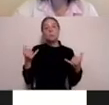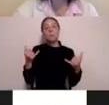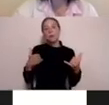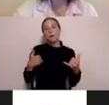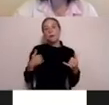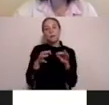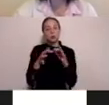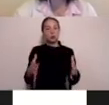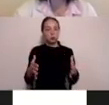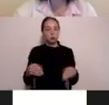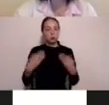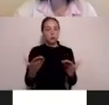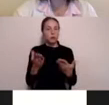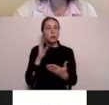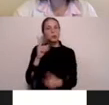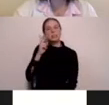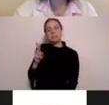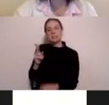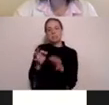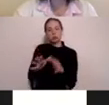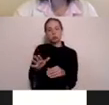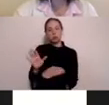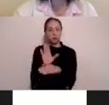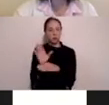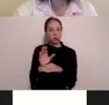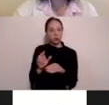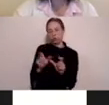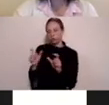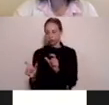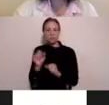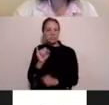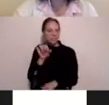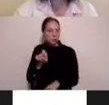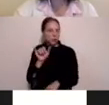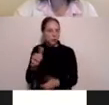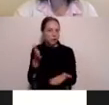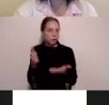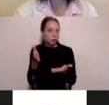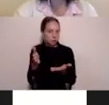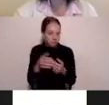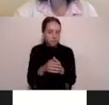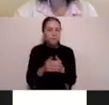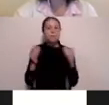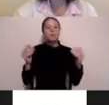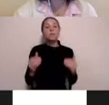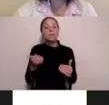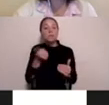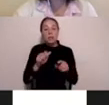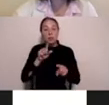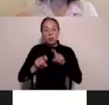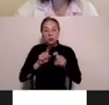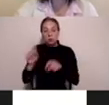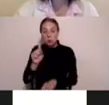Riley. You'll see her video pinned off to the side if you need that service. Please submit any questions that you have in the chat box throughout the